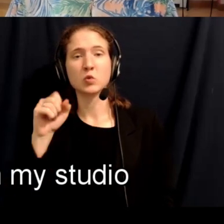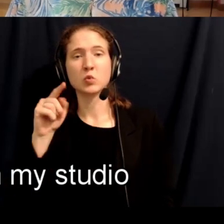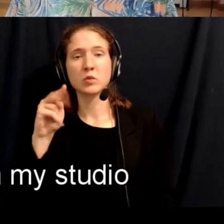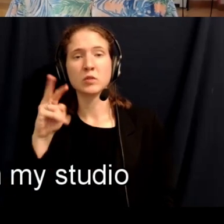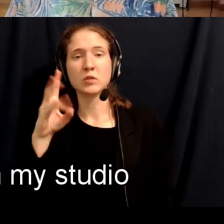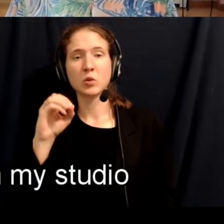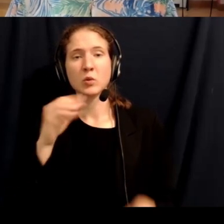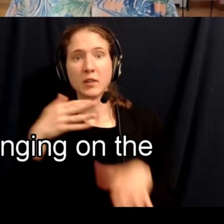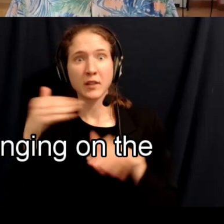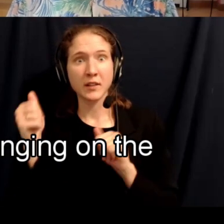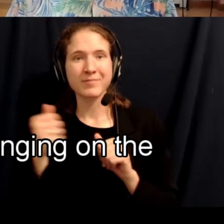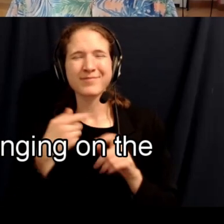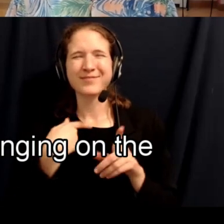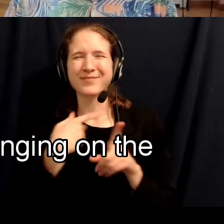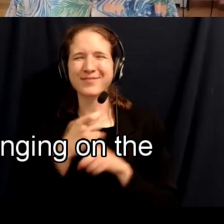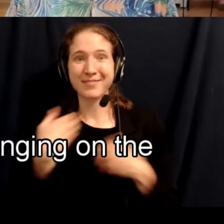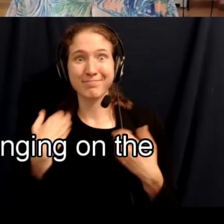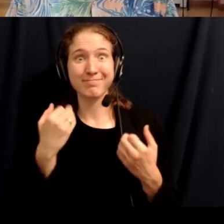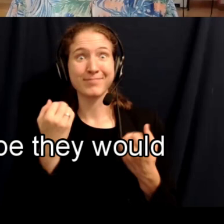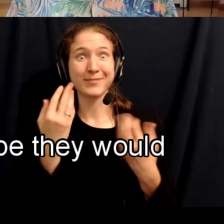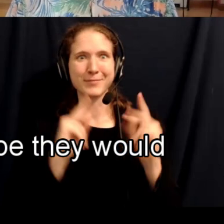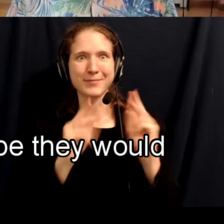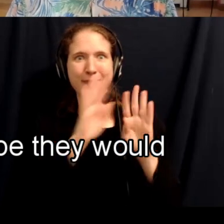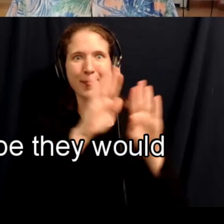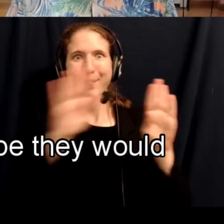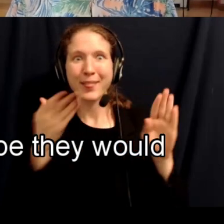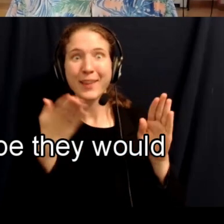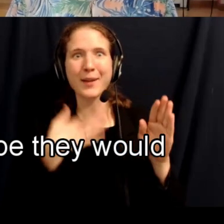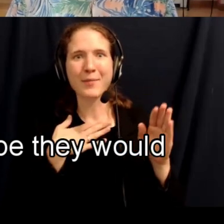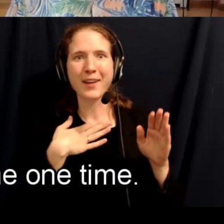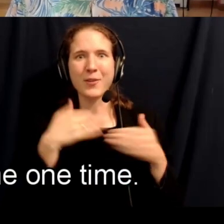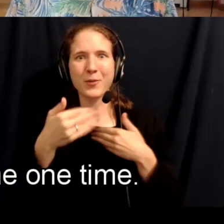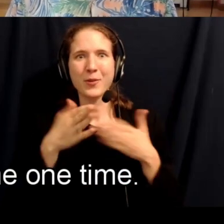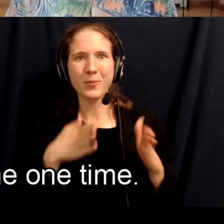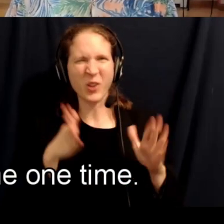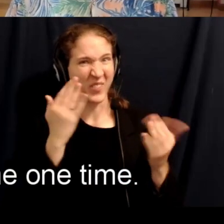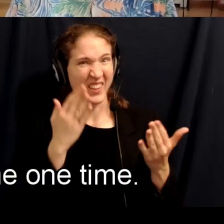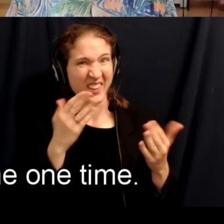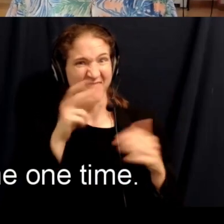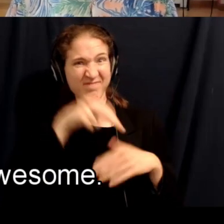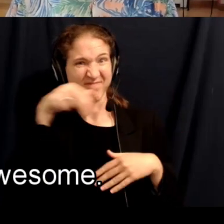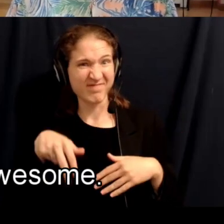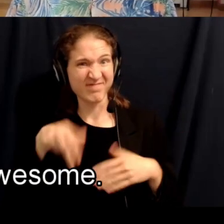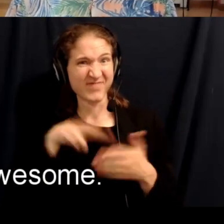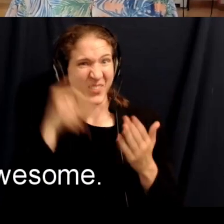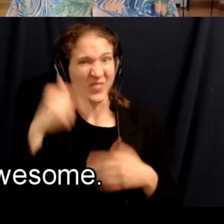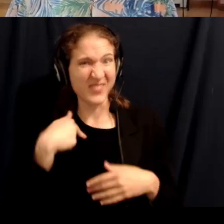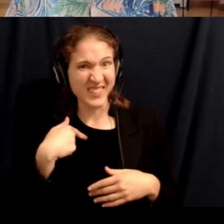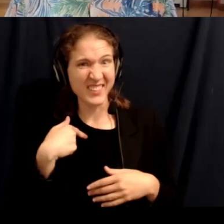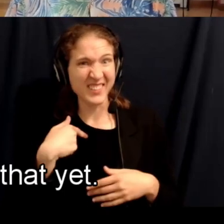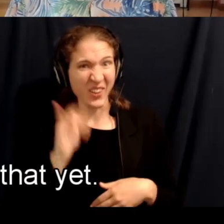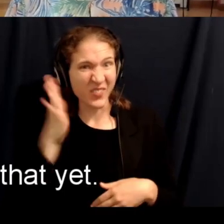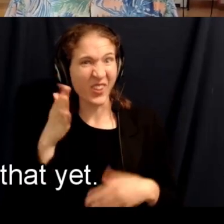all these people in my studio and I have a lot of them hanging on the walls. I'm always hoping that maybe they would get off there and finish a painting for me one time. That would be really